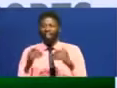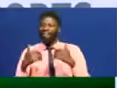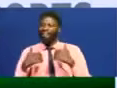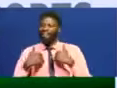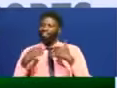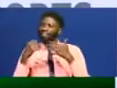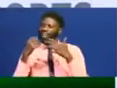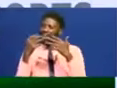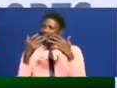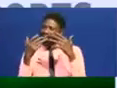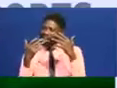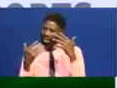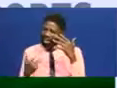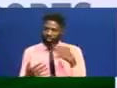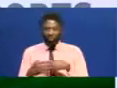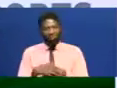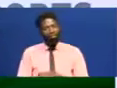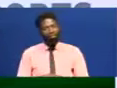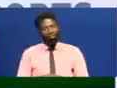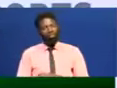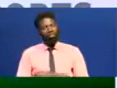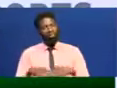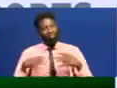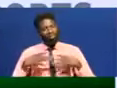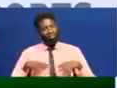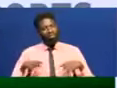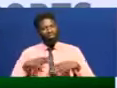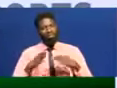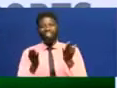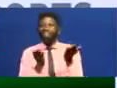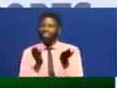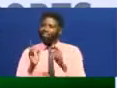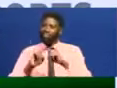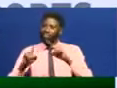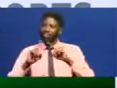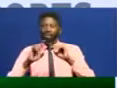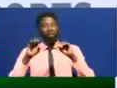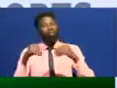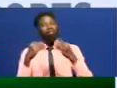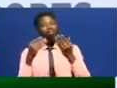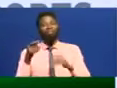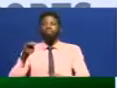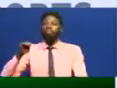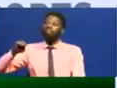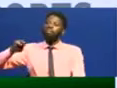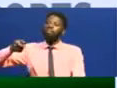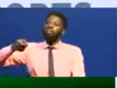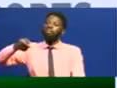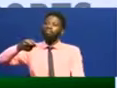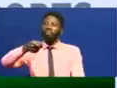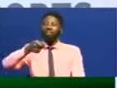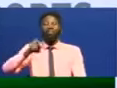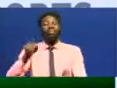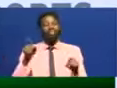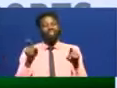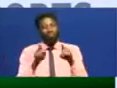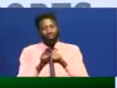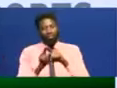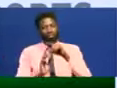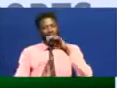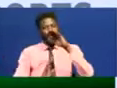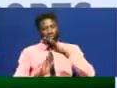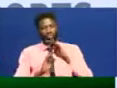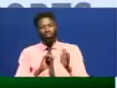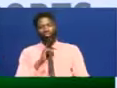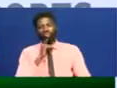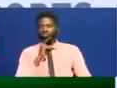whole litany of people providing various services. They are paid. And above all, there are boys